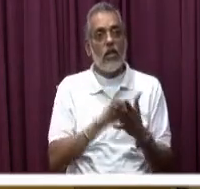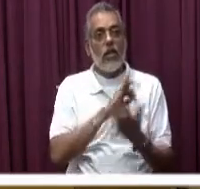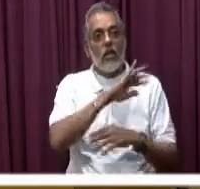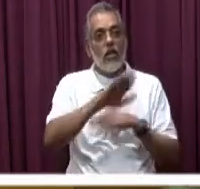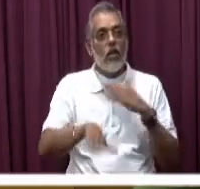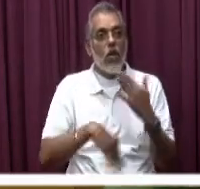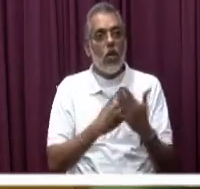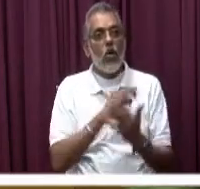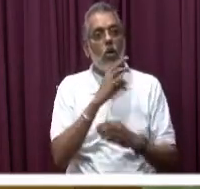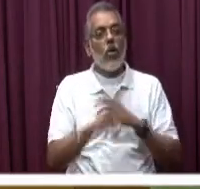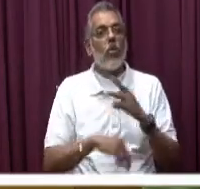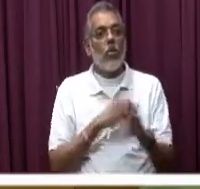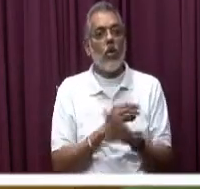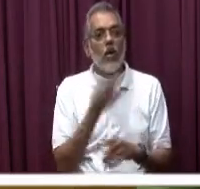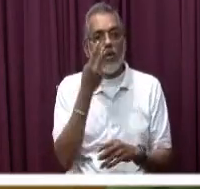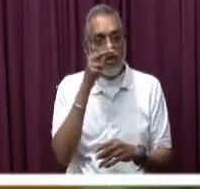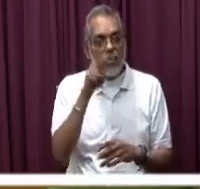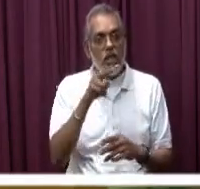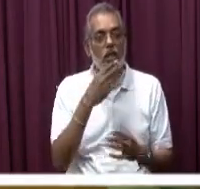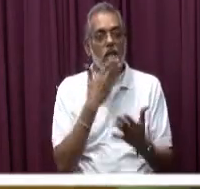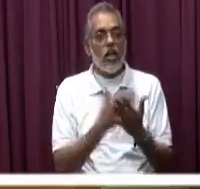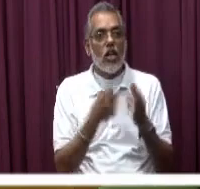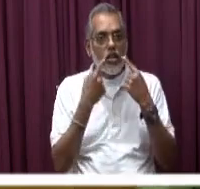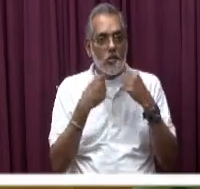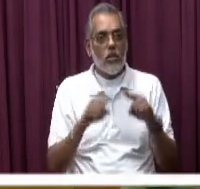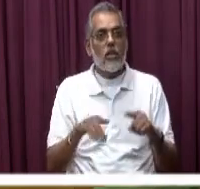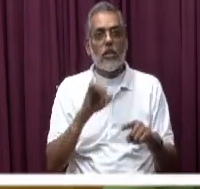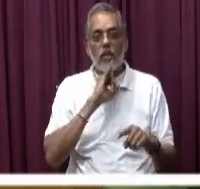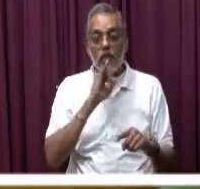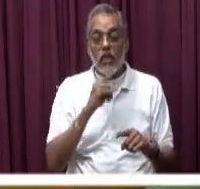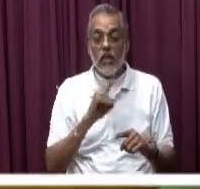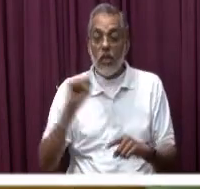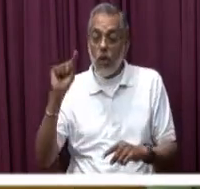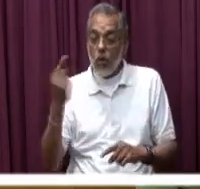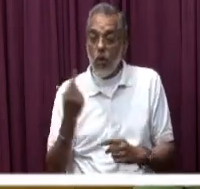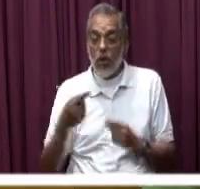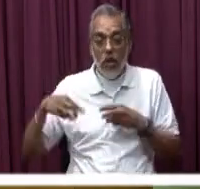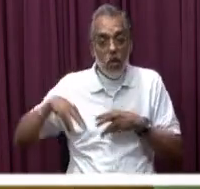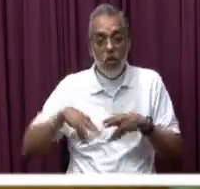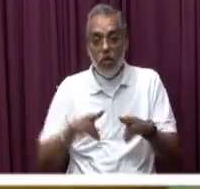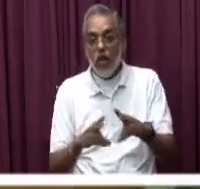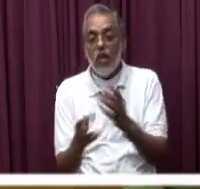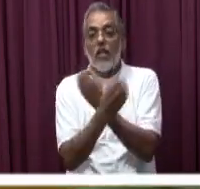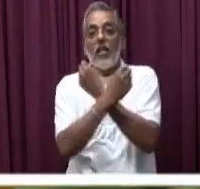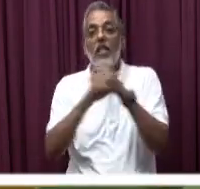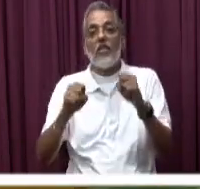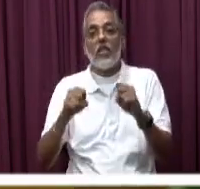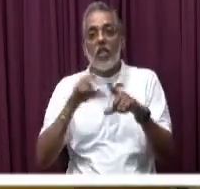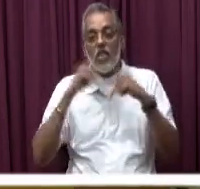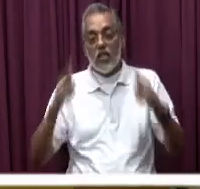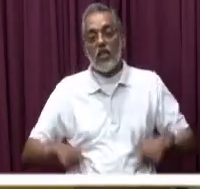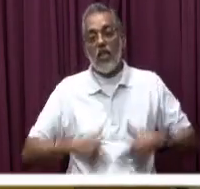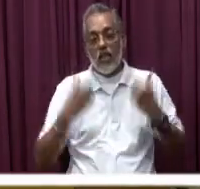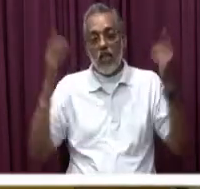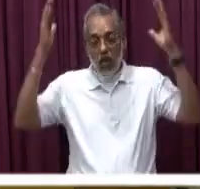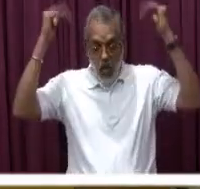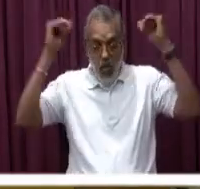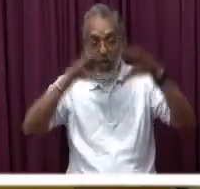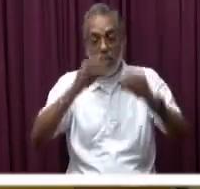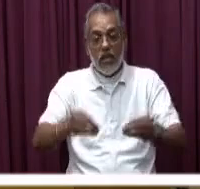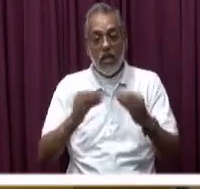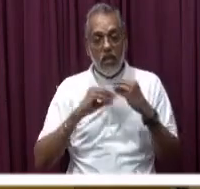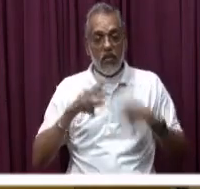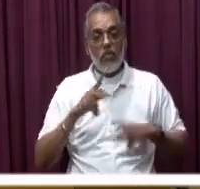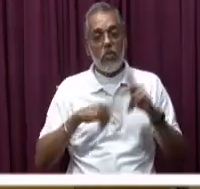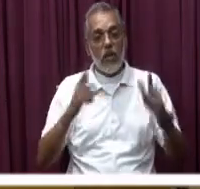whole world will see that the gospel message is the only way to salvation, to hope, to life, and to give people life.